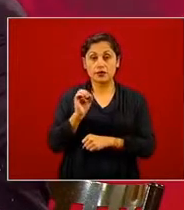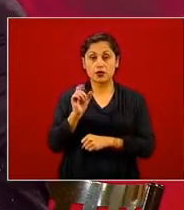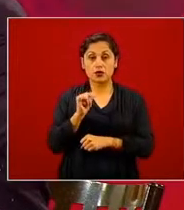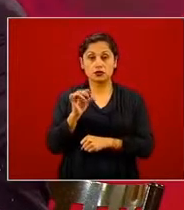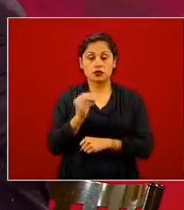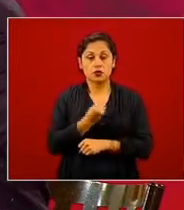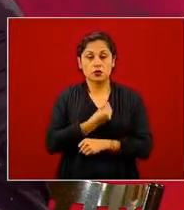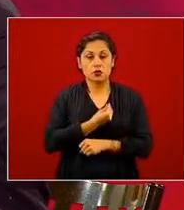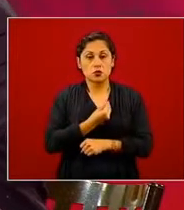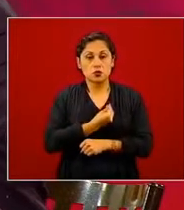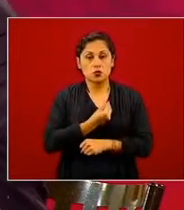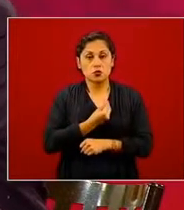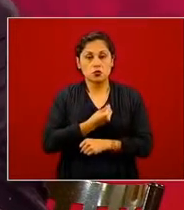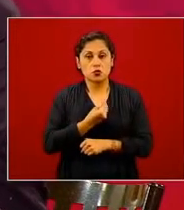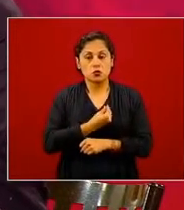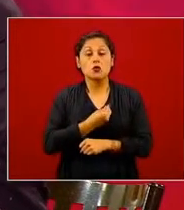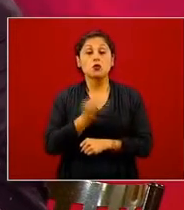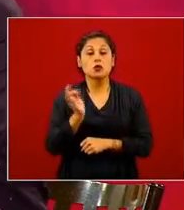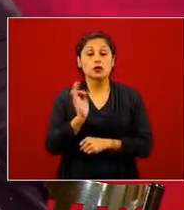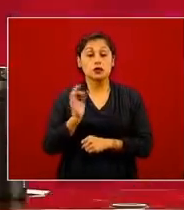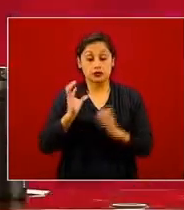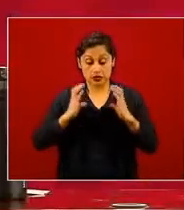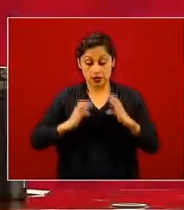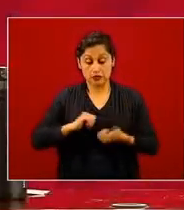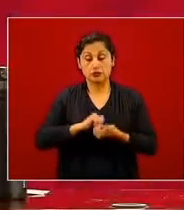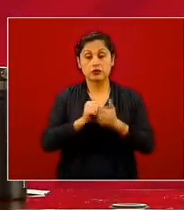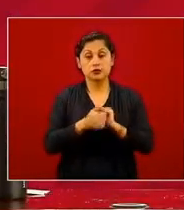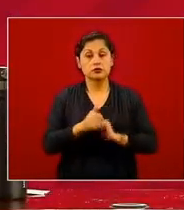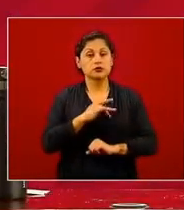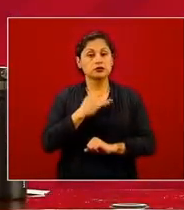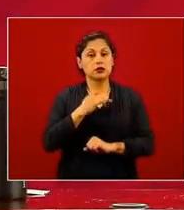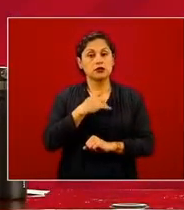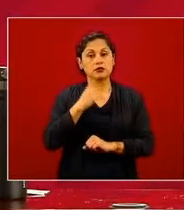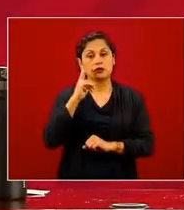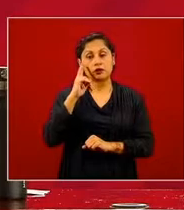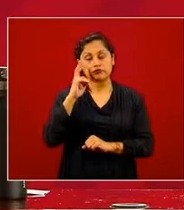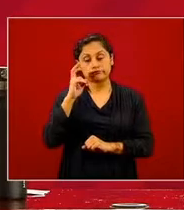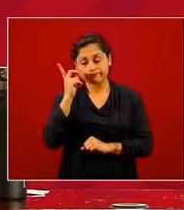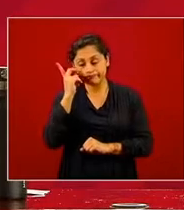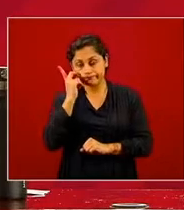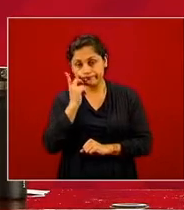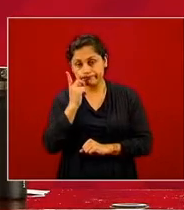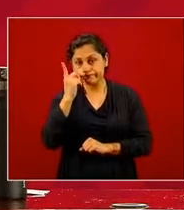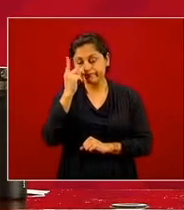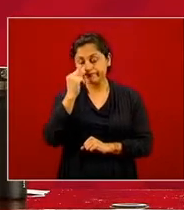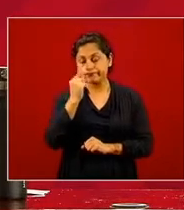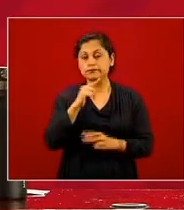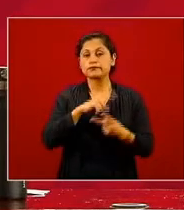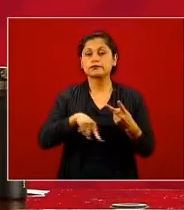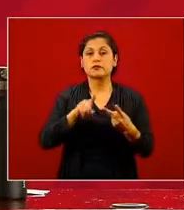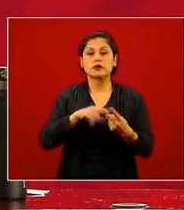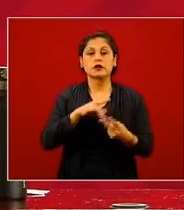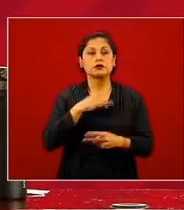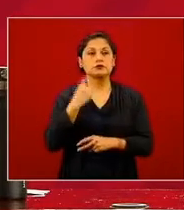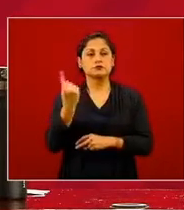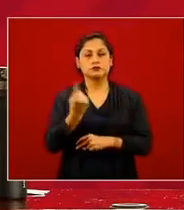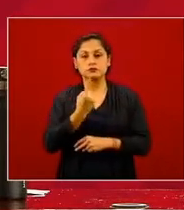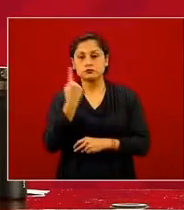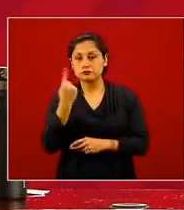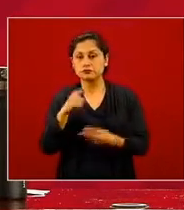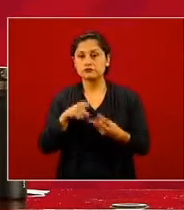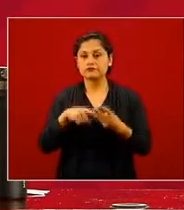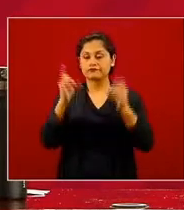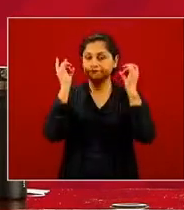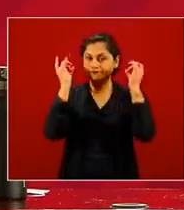The opposite that may happen is that we can start having more carbon dioxide in the blood, and this can result in